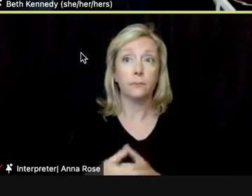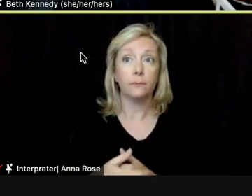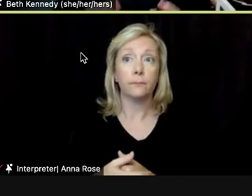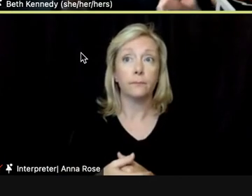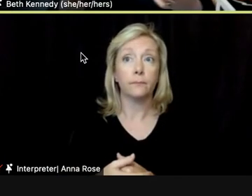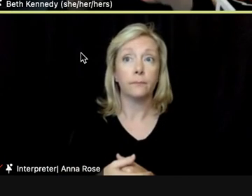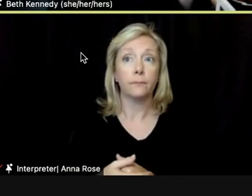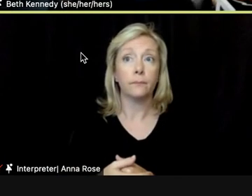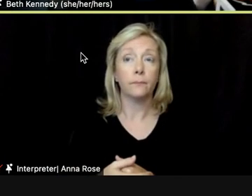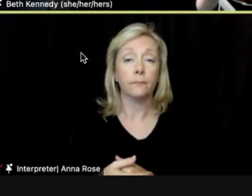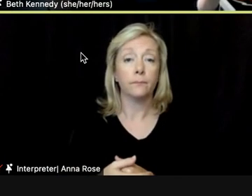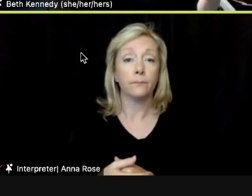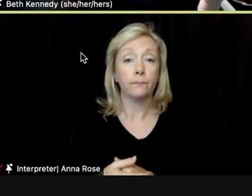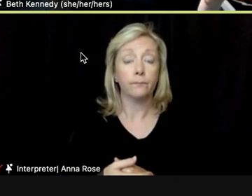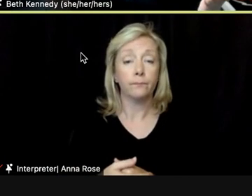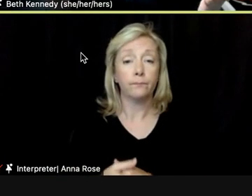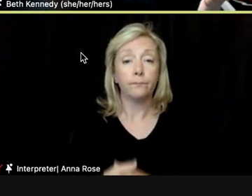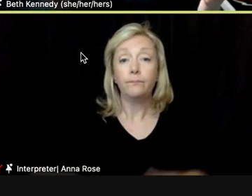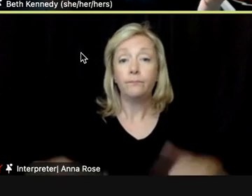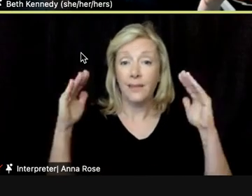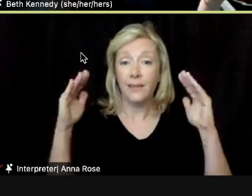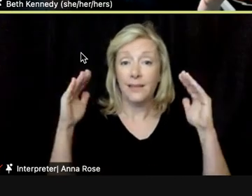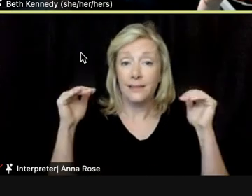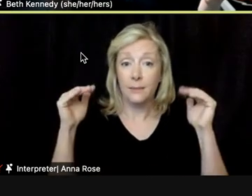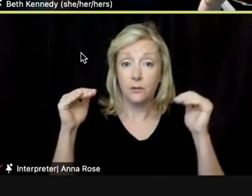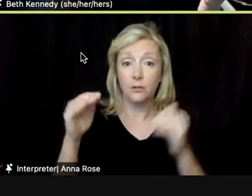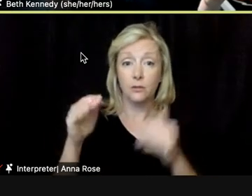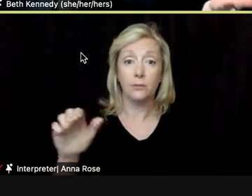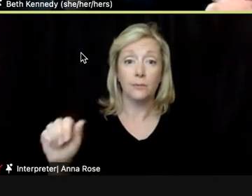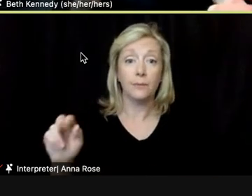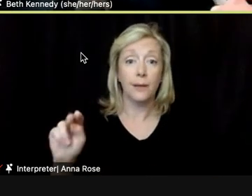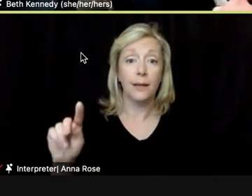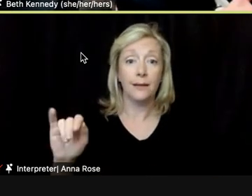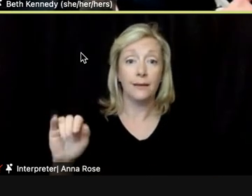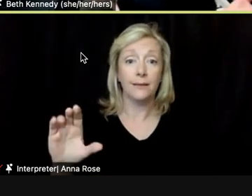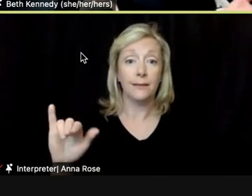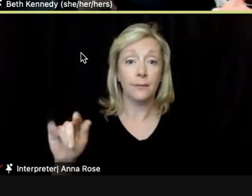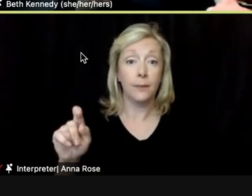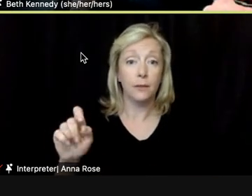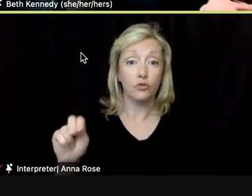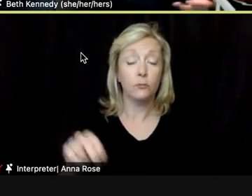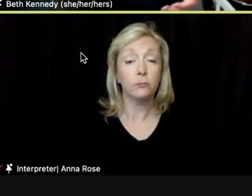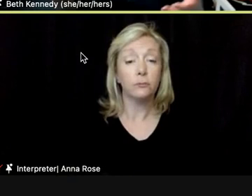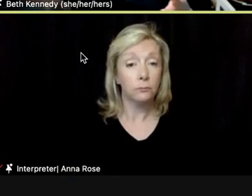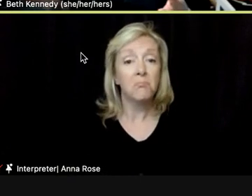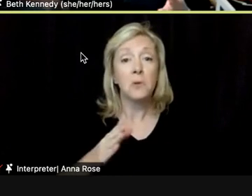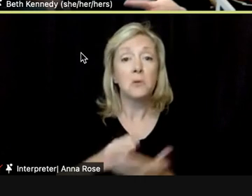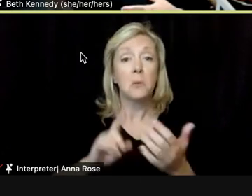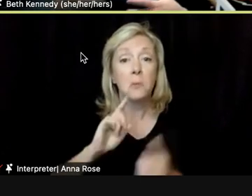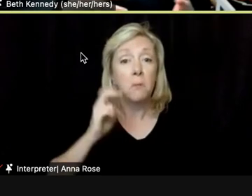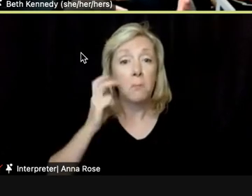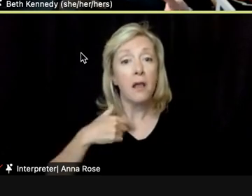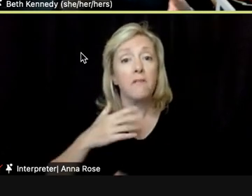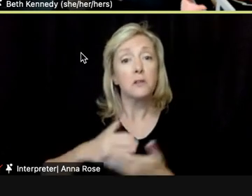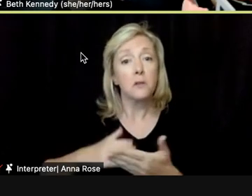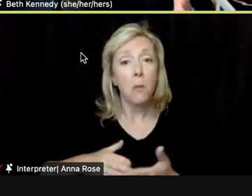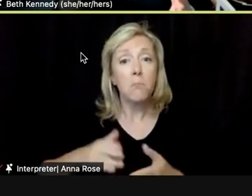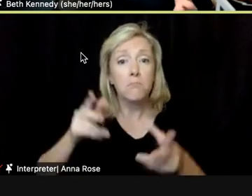Anticipation, when we're deafblind, you might have some functional vision or functional